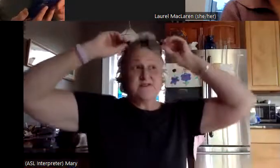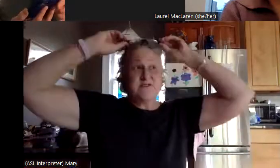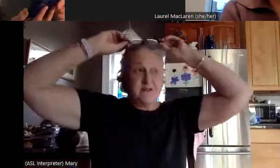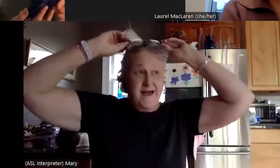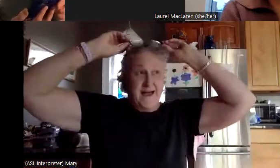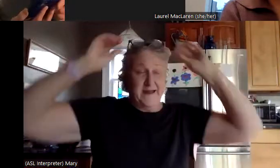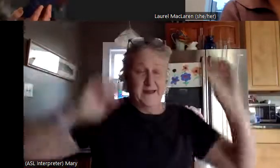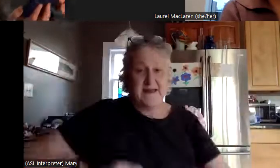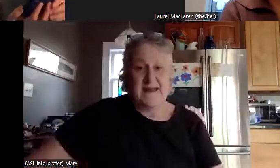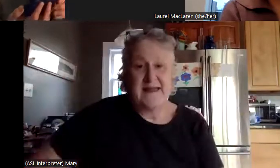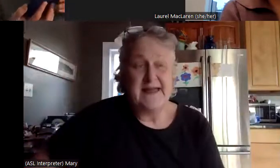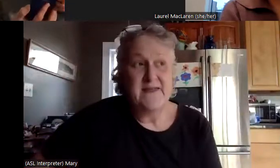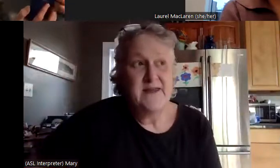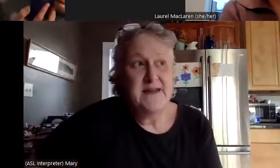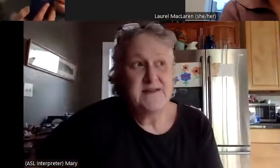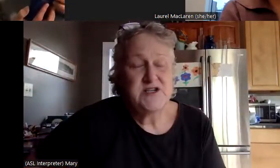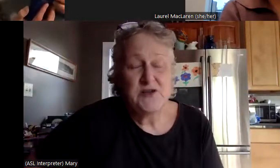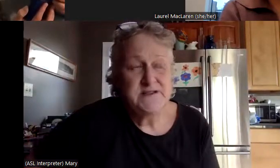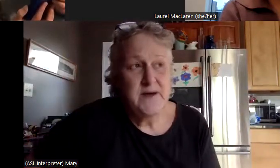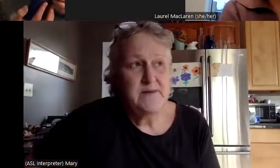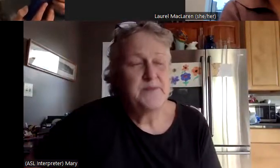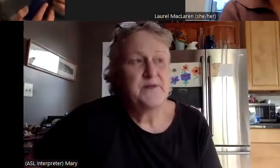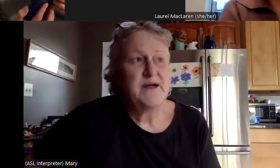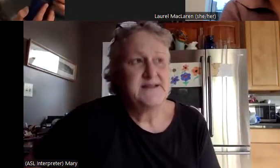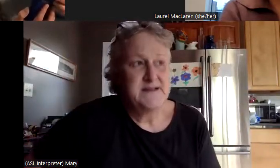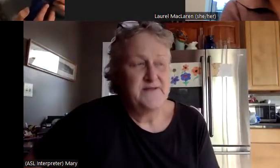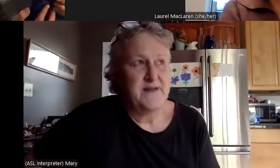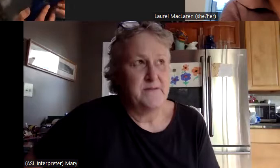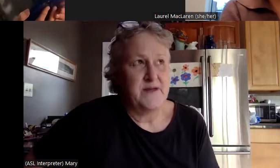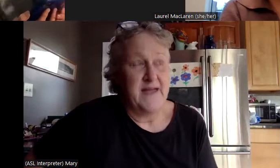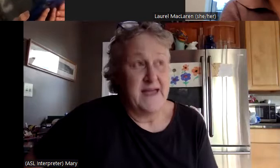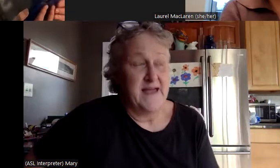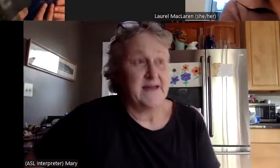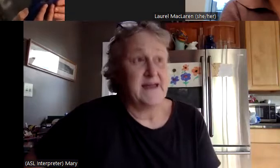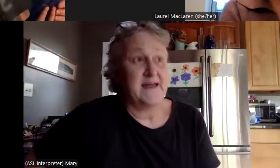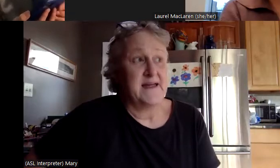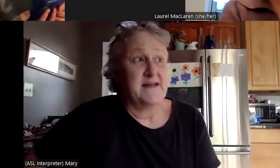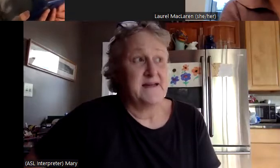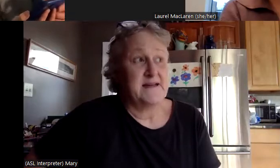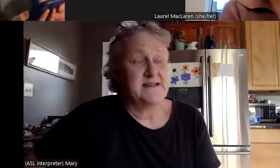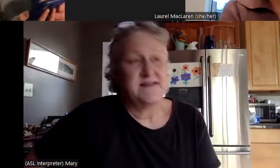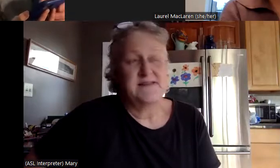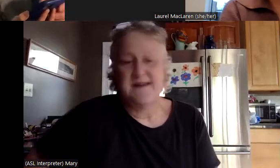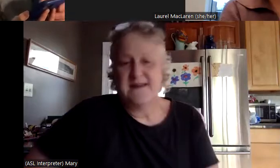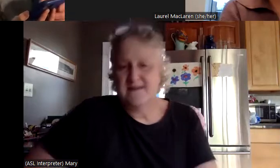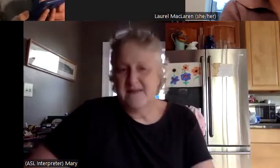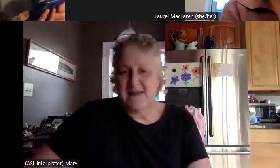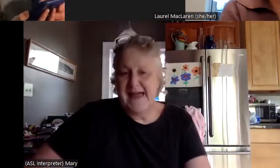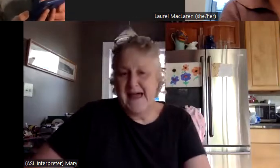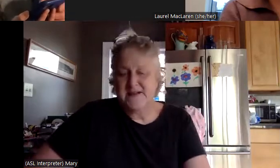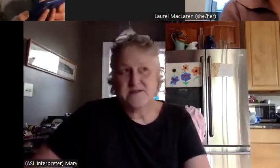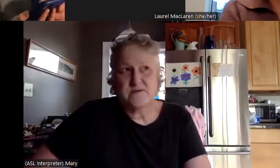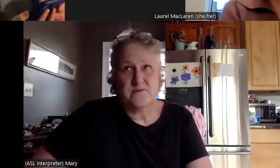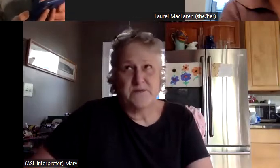that was in July. And then she looked them up, identified them by the egg, and it said that